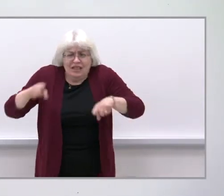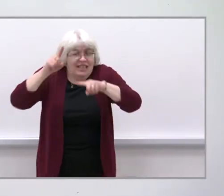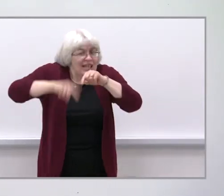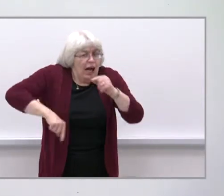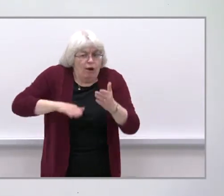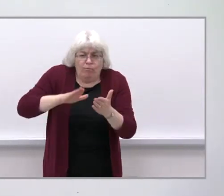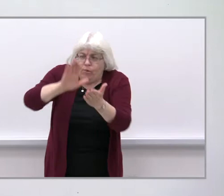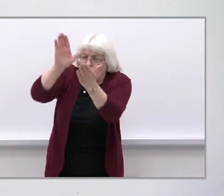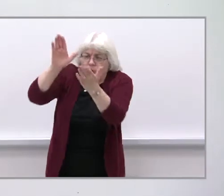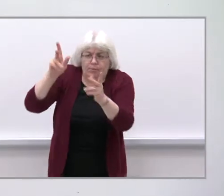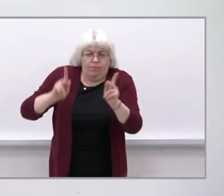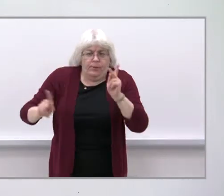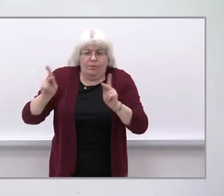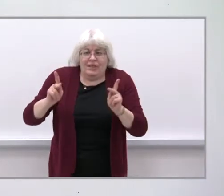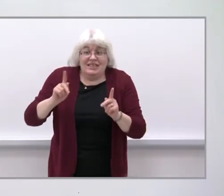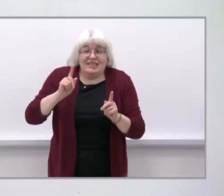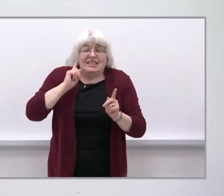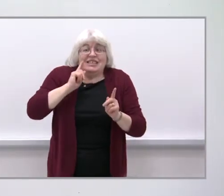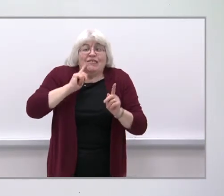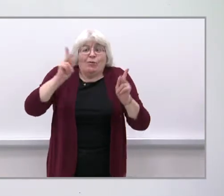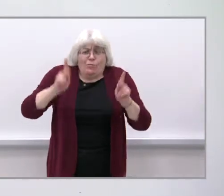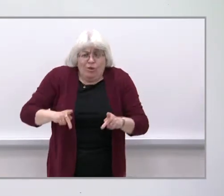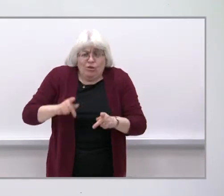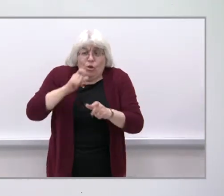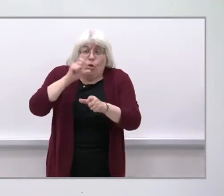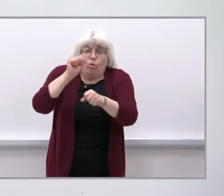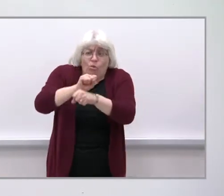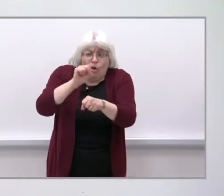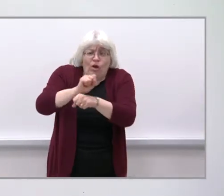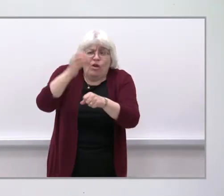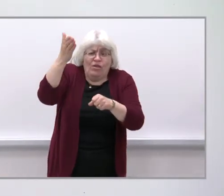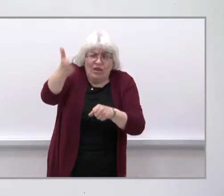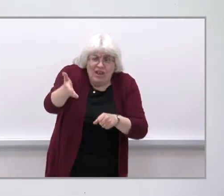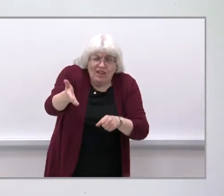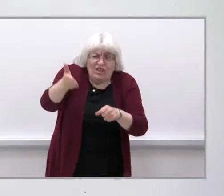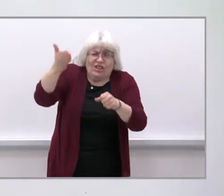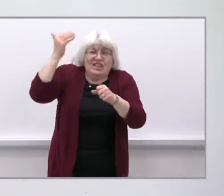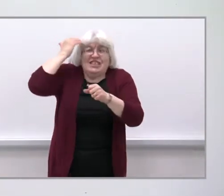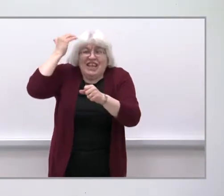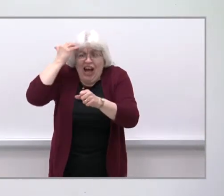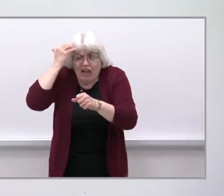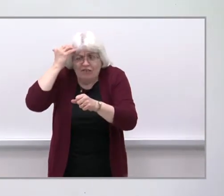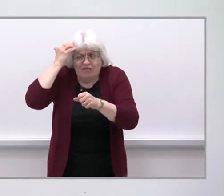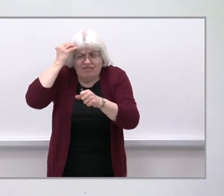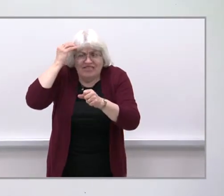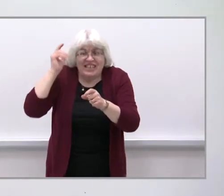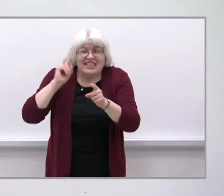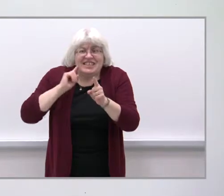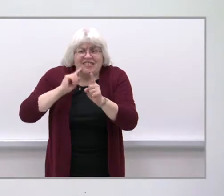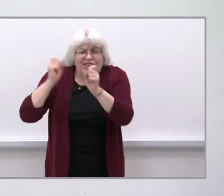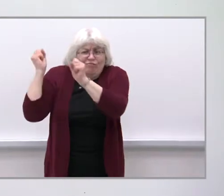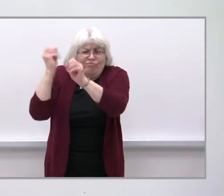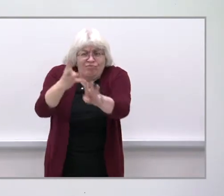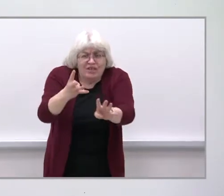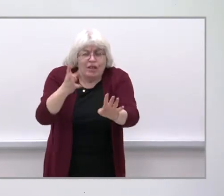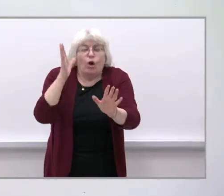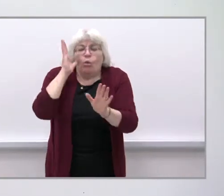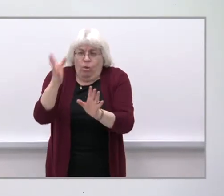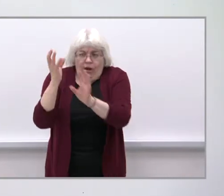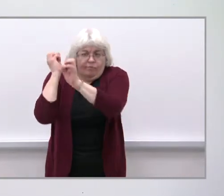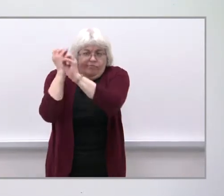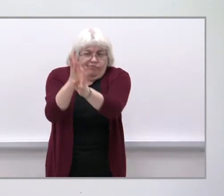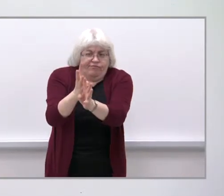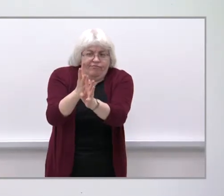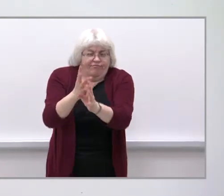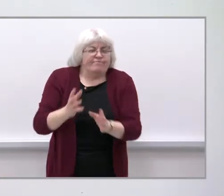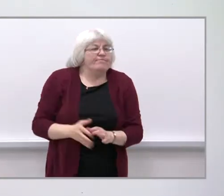understand the language. If it's a, you know, a deaf person who works there, they have the knowledge,